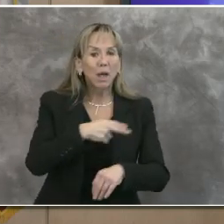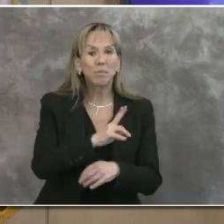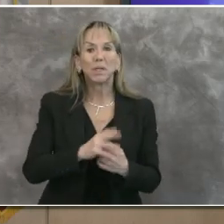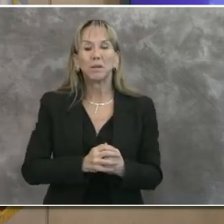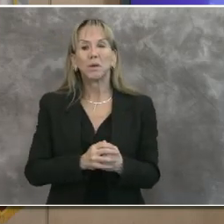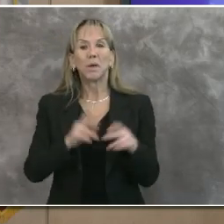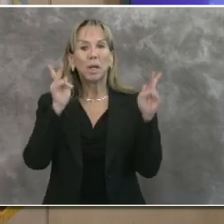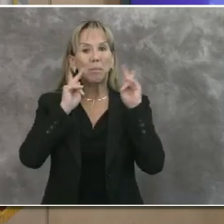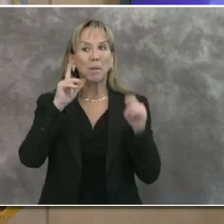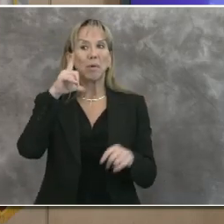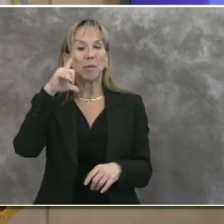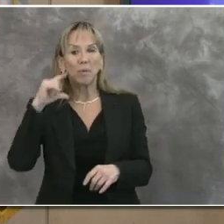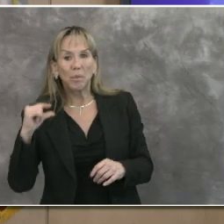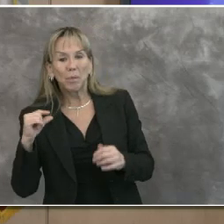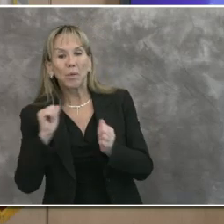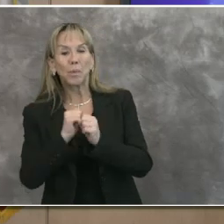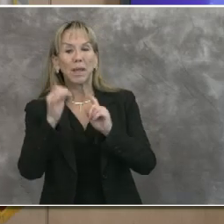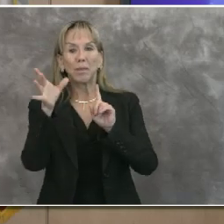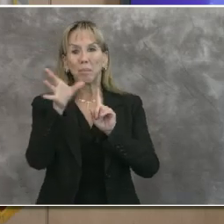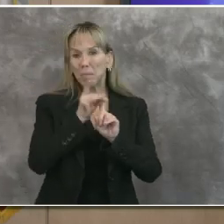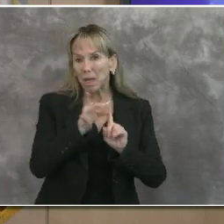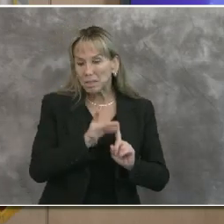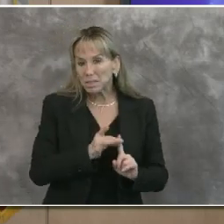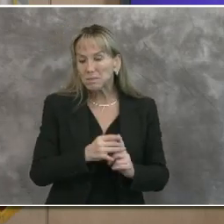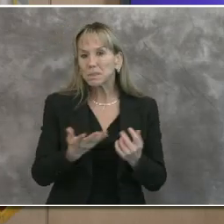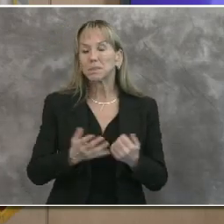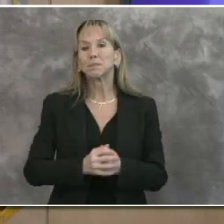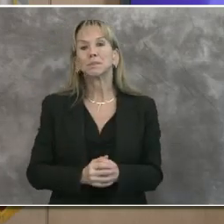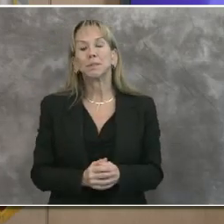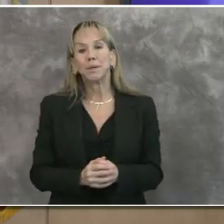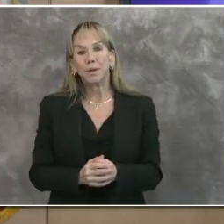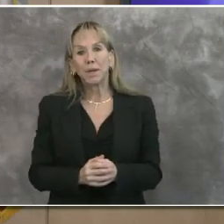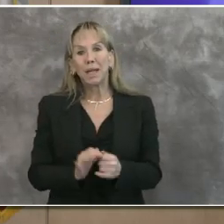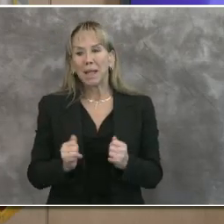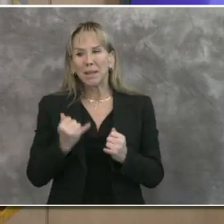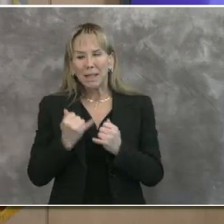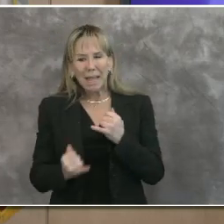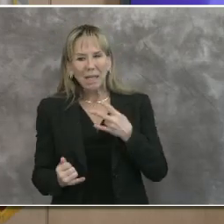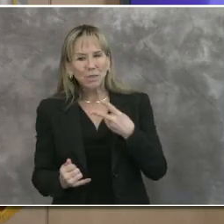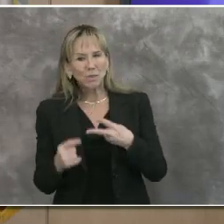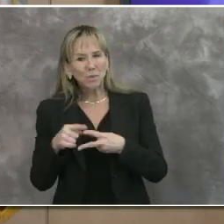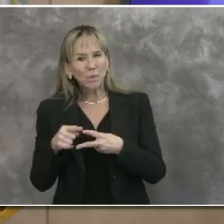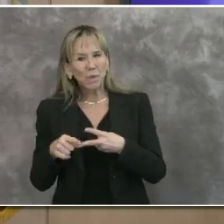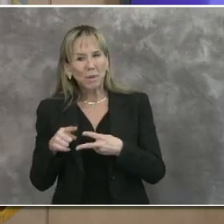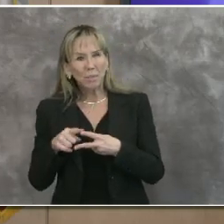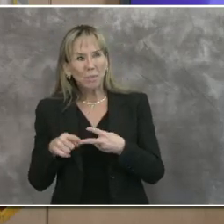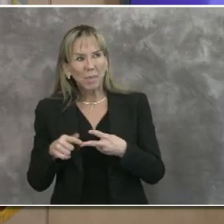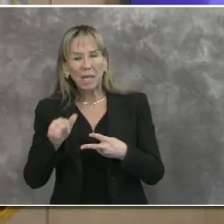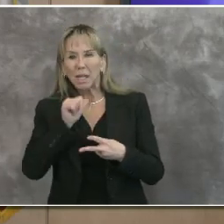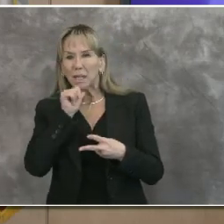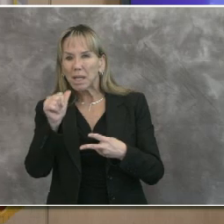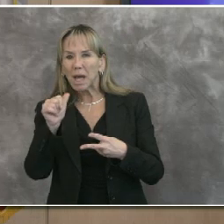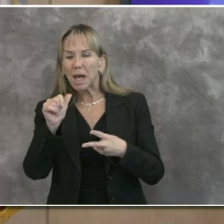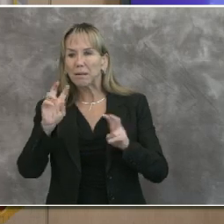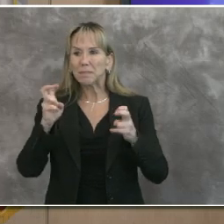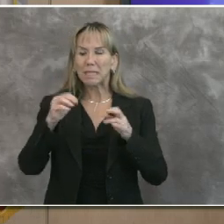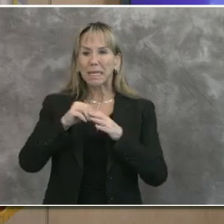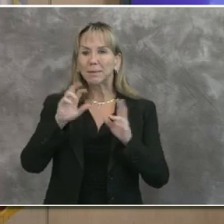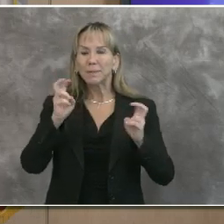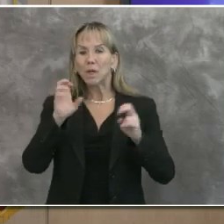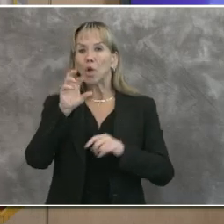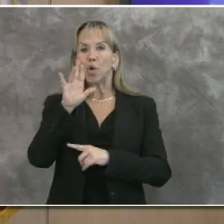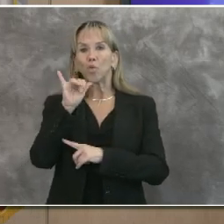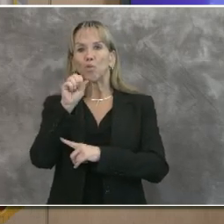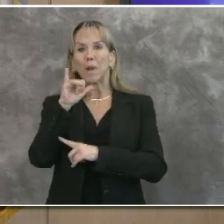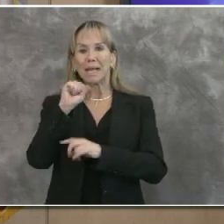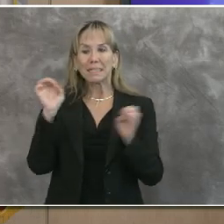% positive cases. Then the last 2 were to not be in a crisis care model and